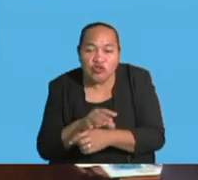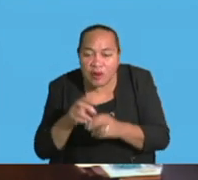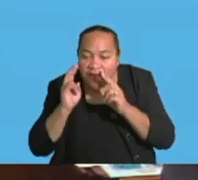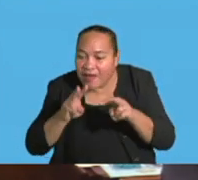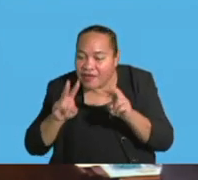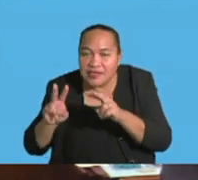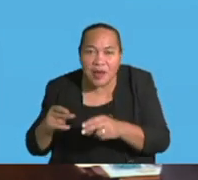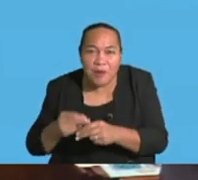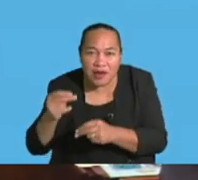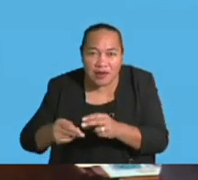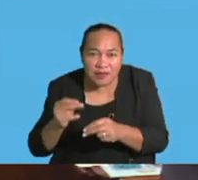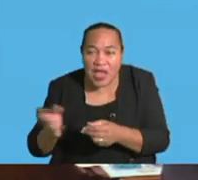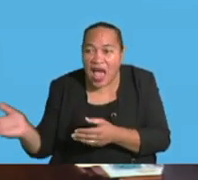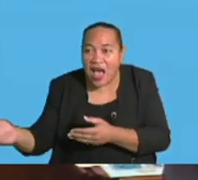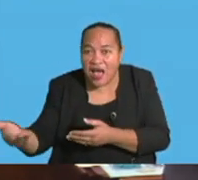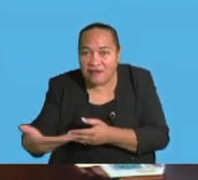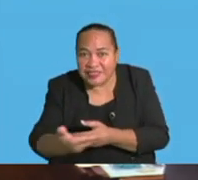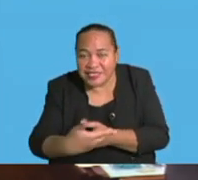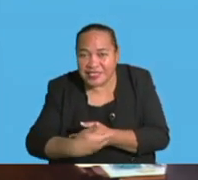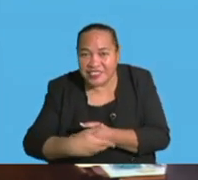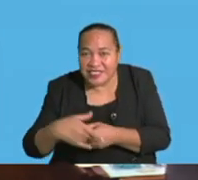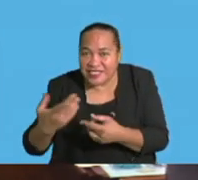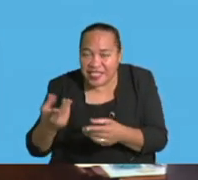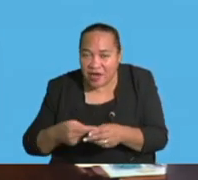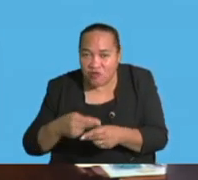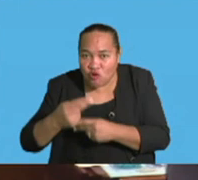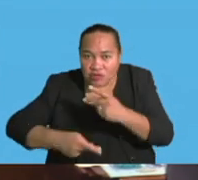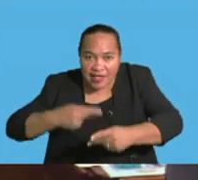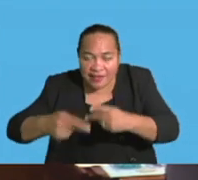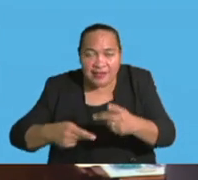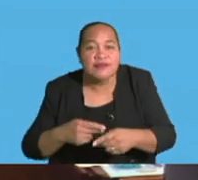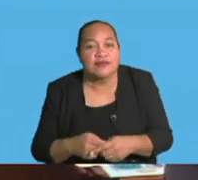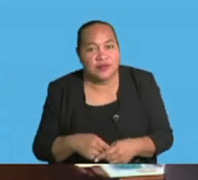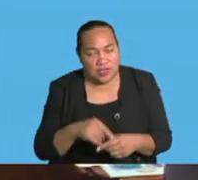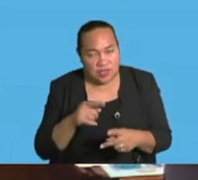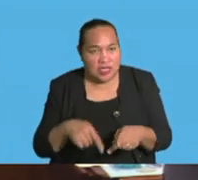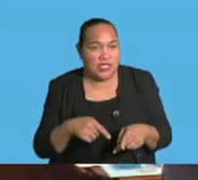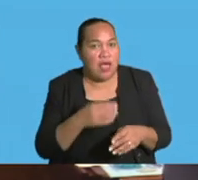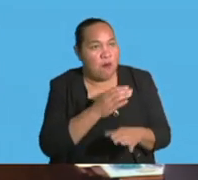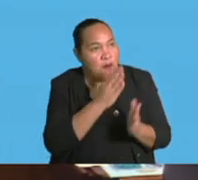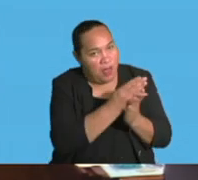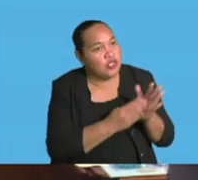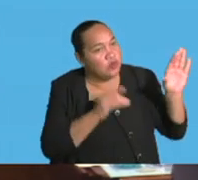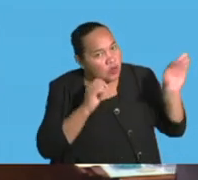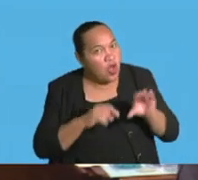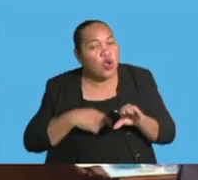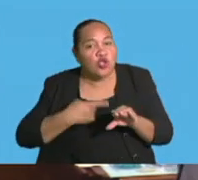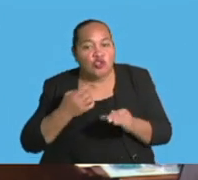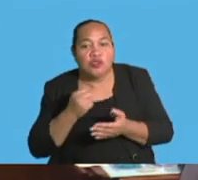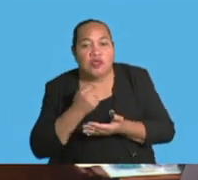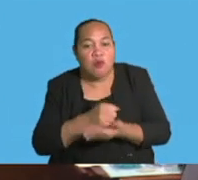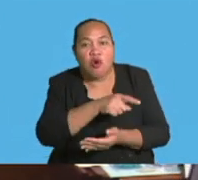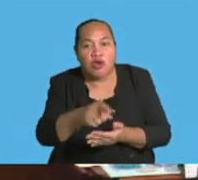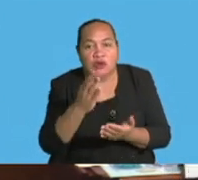establish harvesting and processing, and restore harvested area. This budget will continue to support the rural and maritime